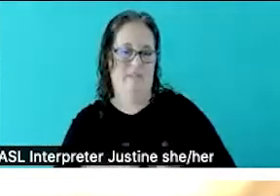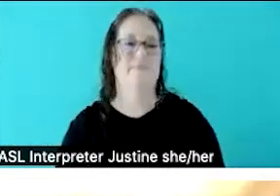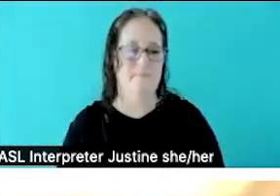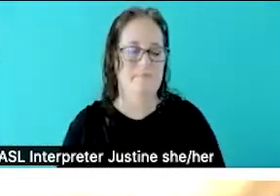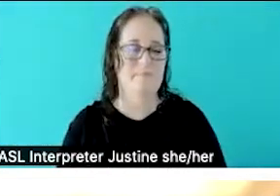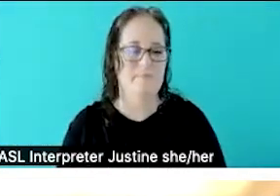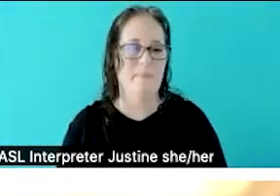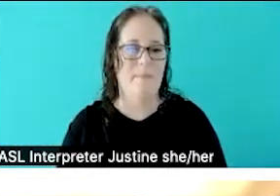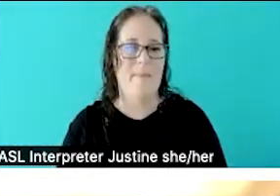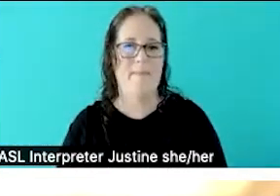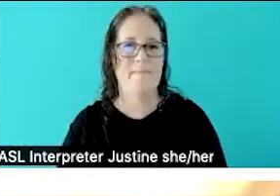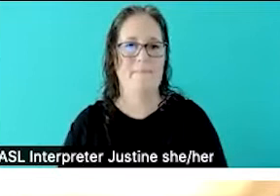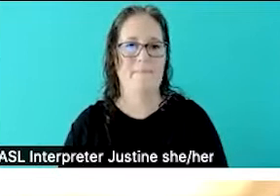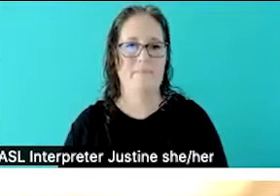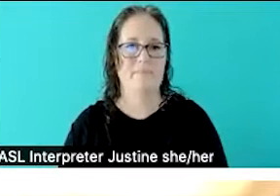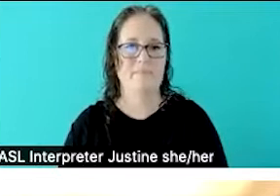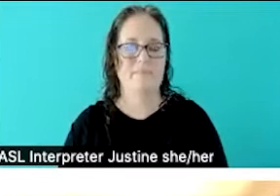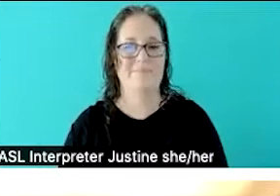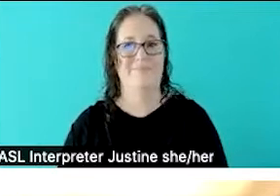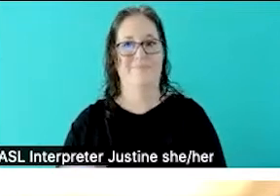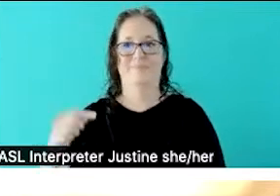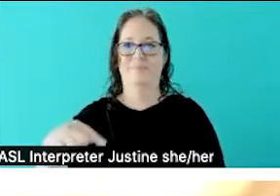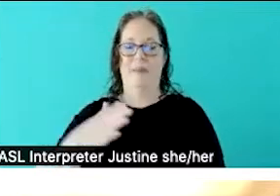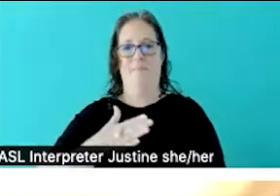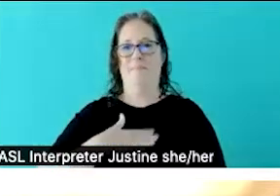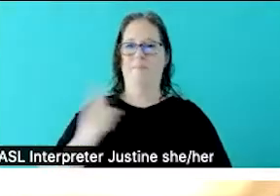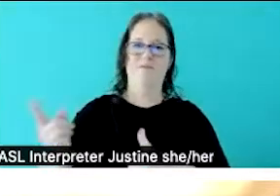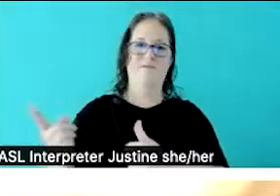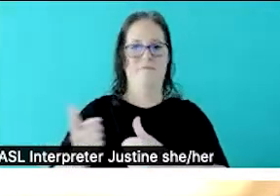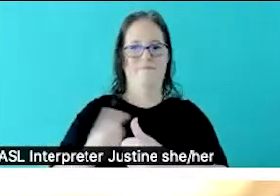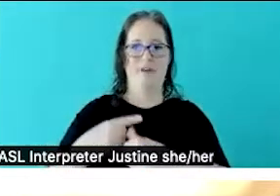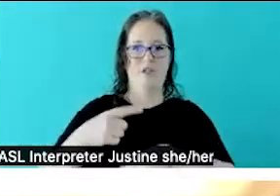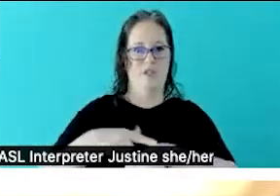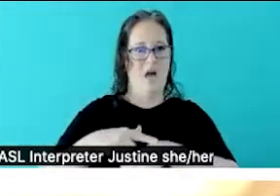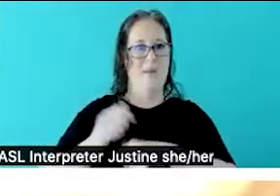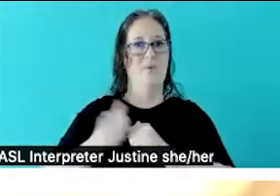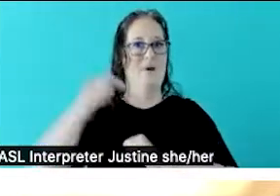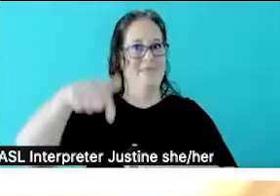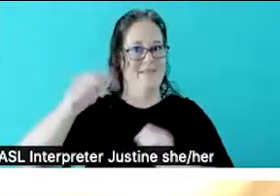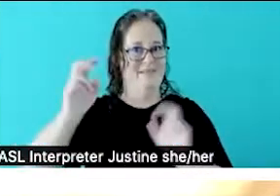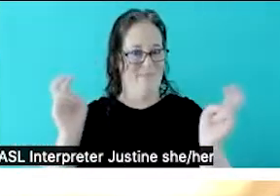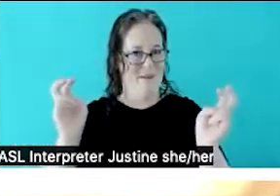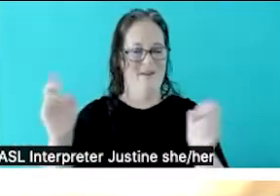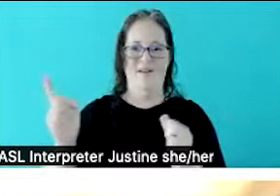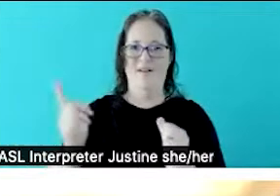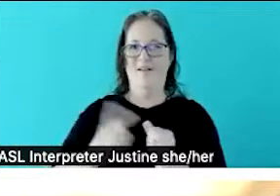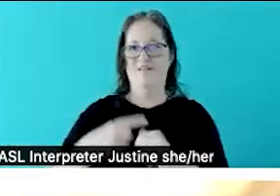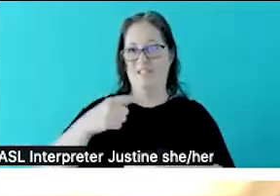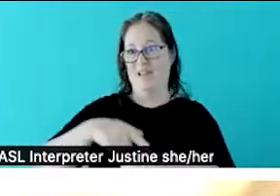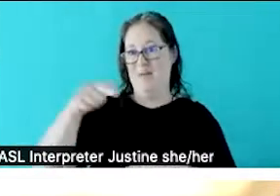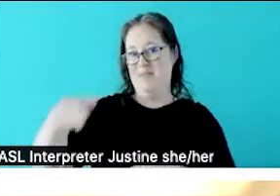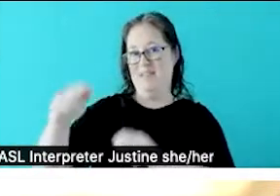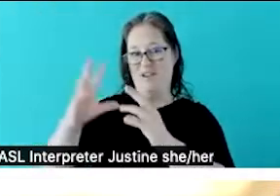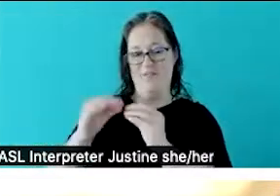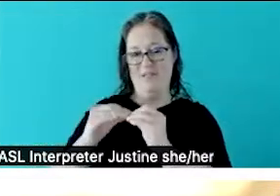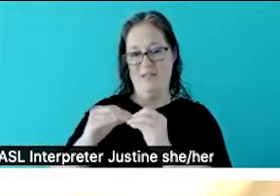All right. Like I said, this was my first experience with this topic and with this conference. If I say something